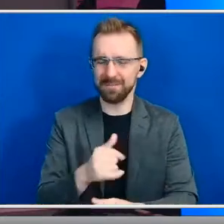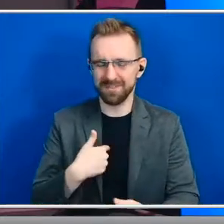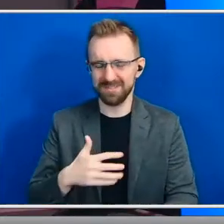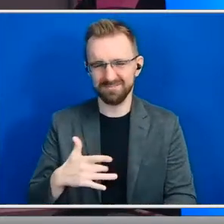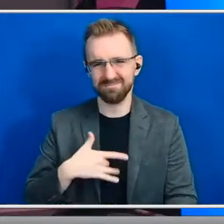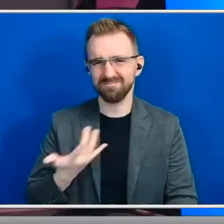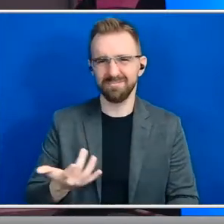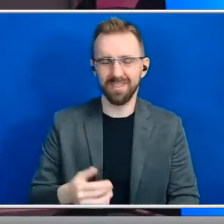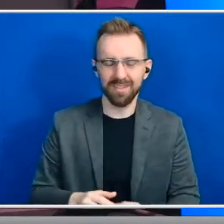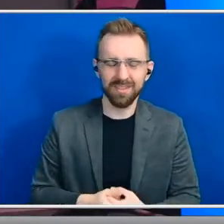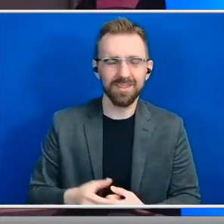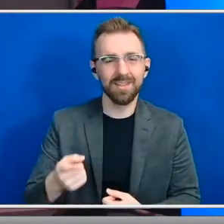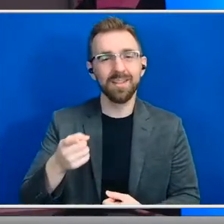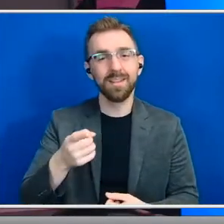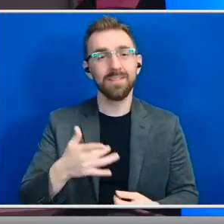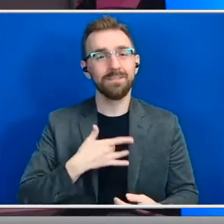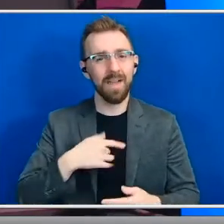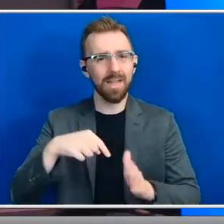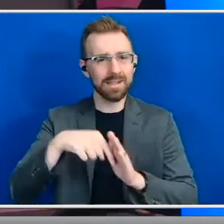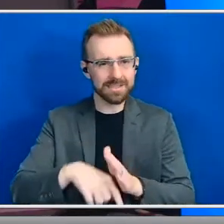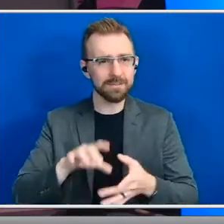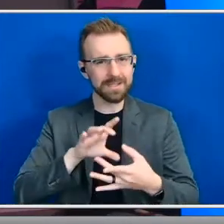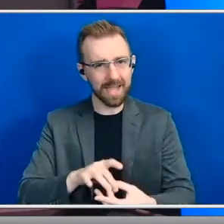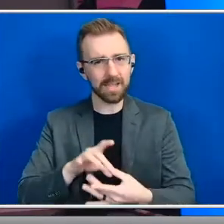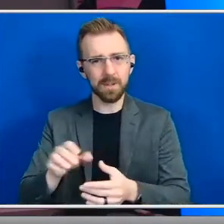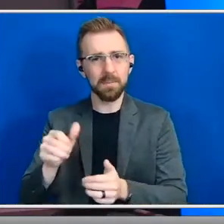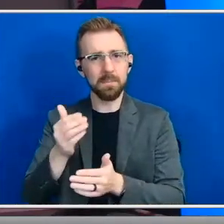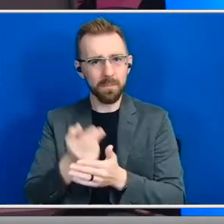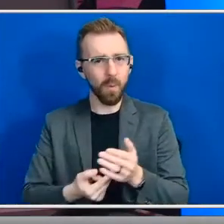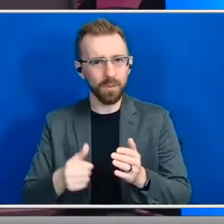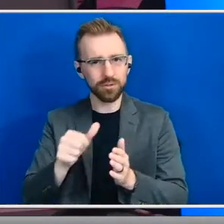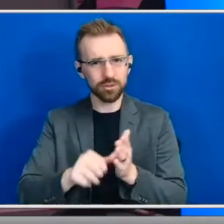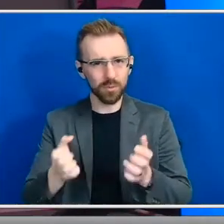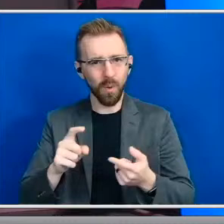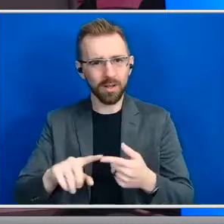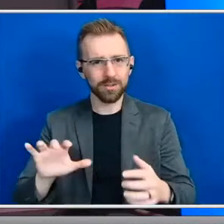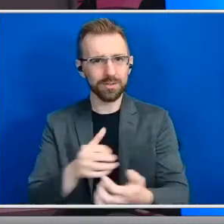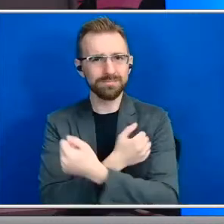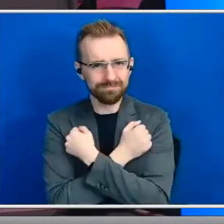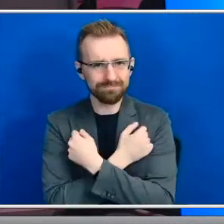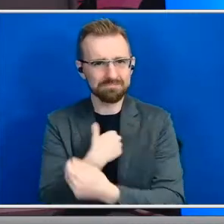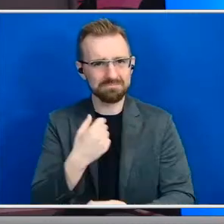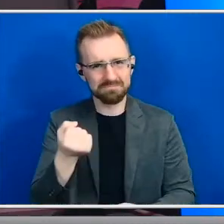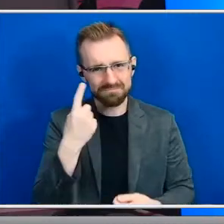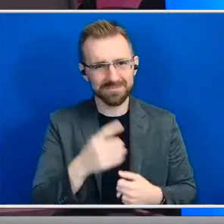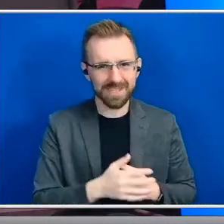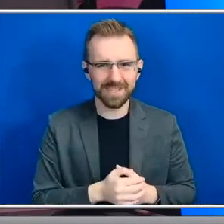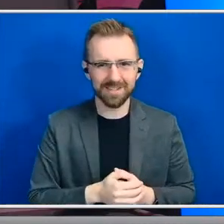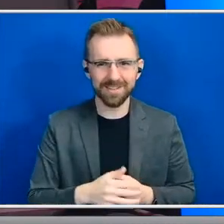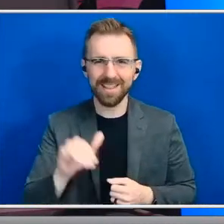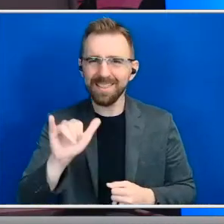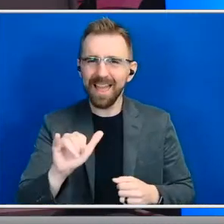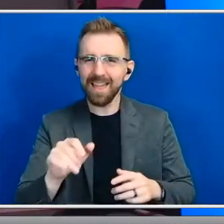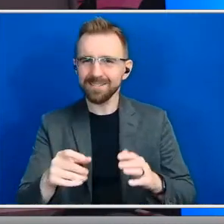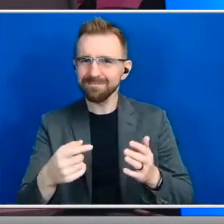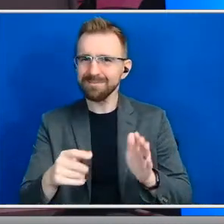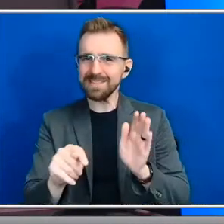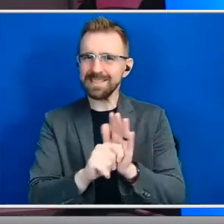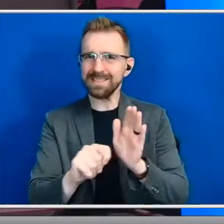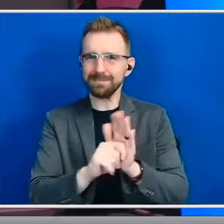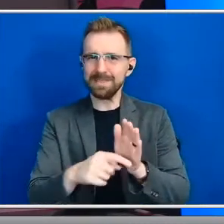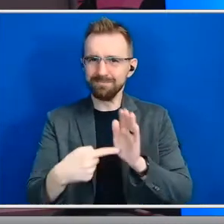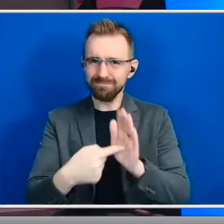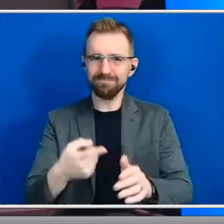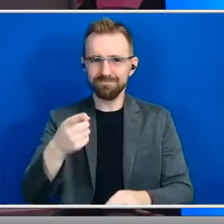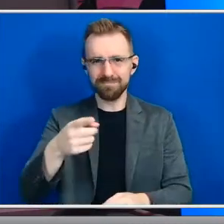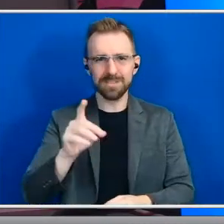to both your surgeons, though. You want to yes. reach out and wrap your arms around them. Well, That's I a do. testament to Dr. Hessel that you brought